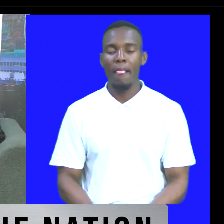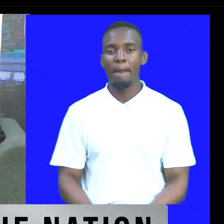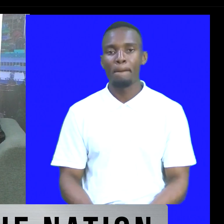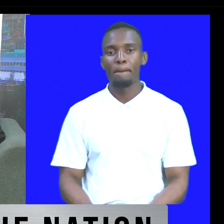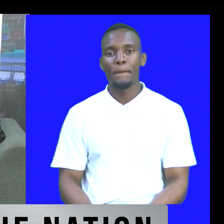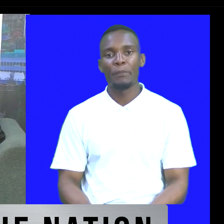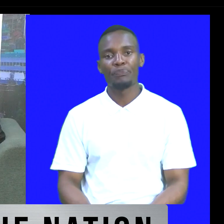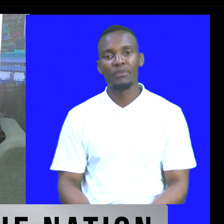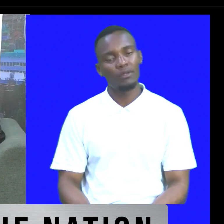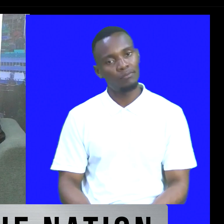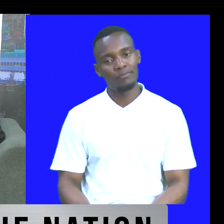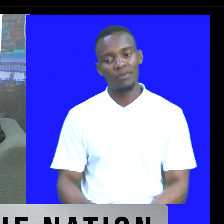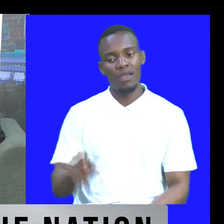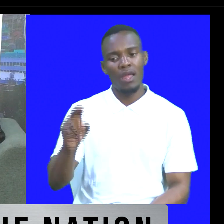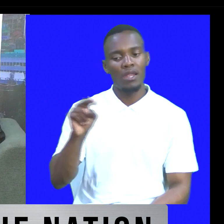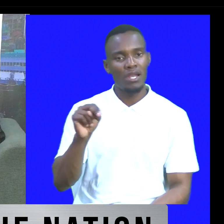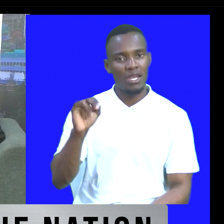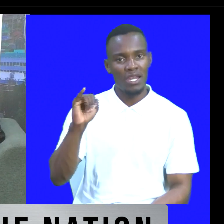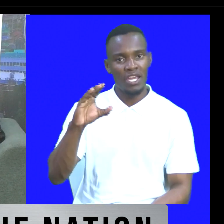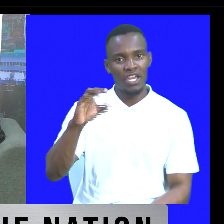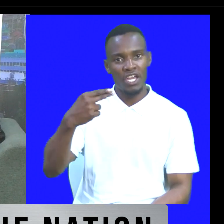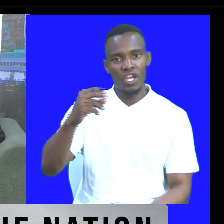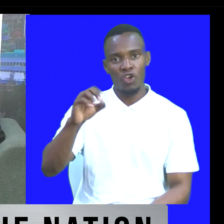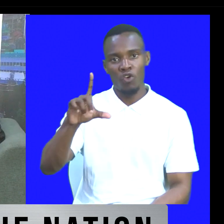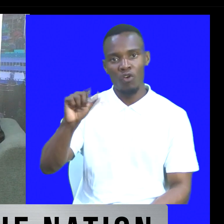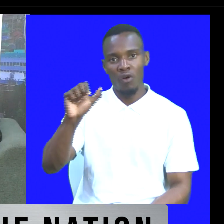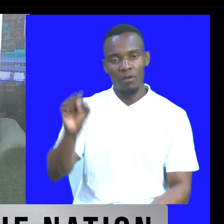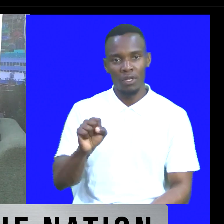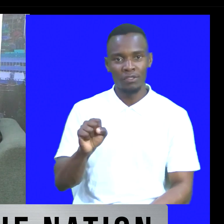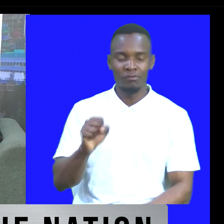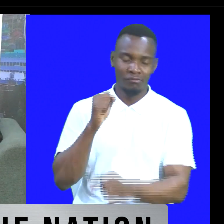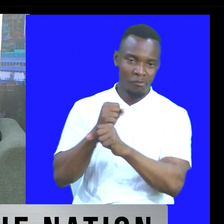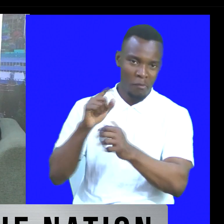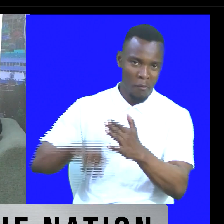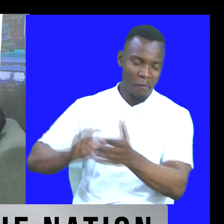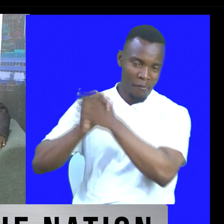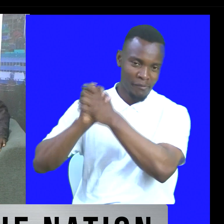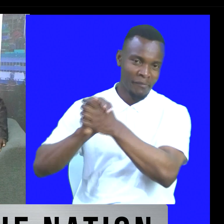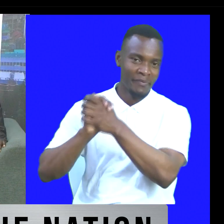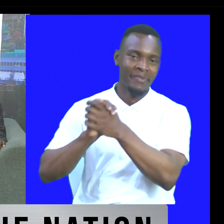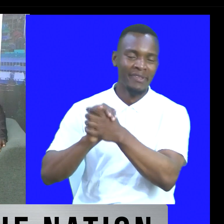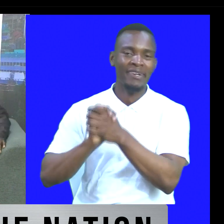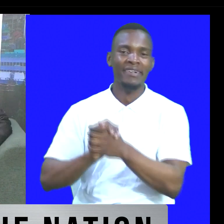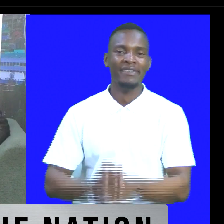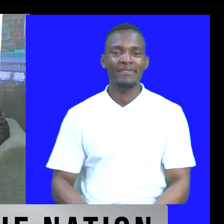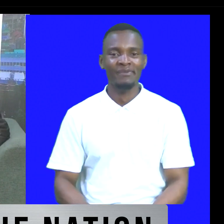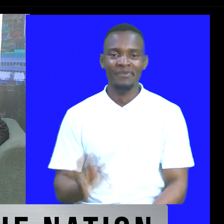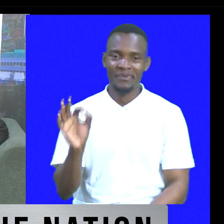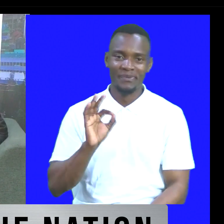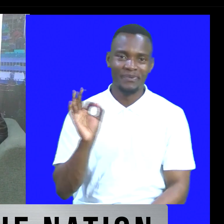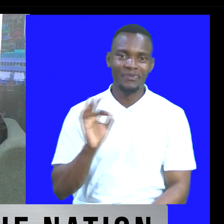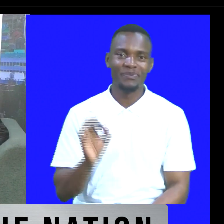Hey, Nicholas. Yes. Tunaanzanga na high five. Tuanze tena. Should we do it? Yeah, high five, great. Jonah. Yeah.